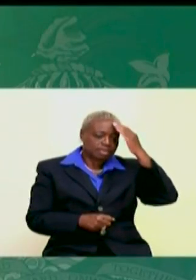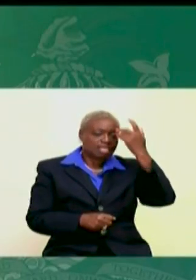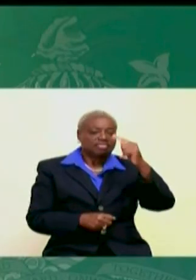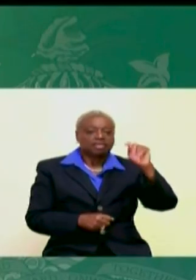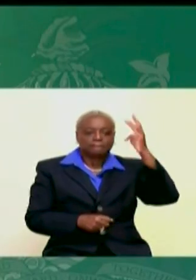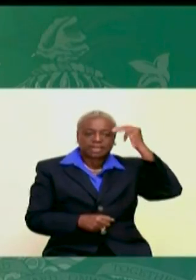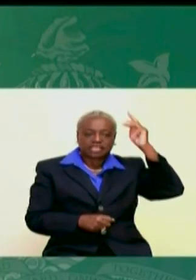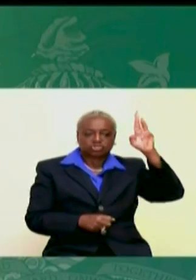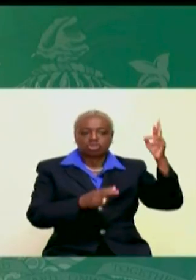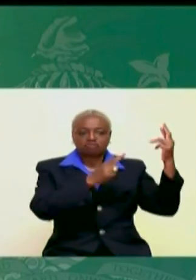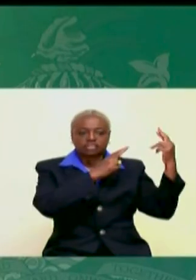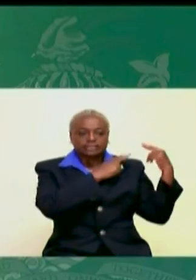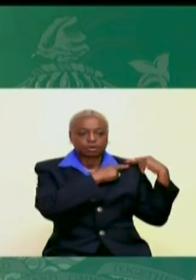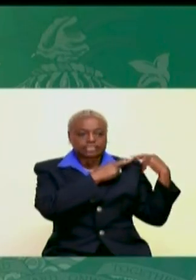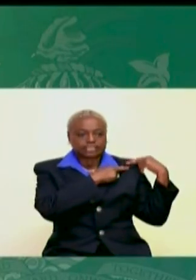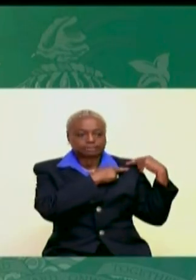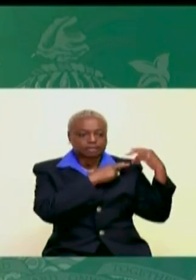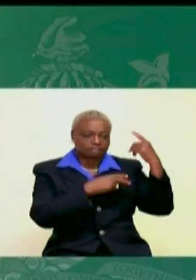I know the ministry responsible for